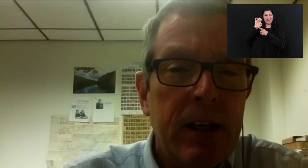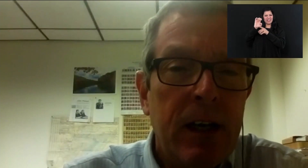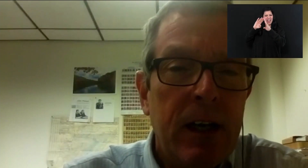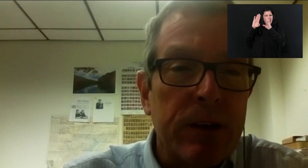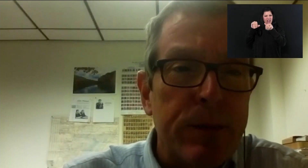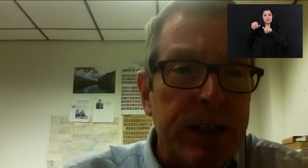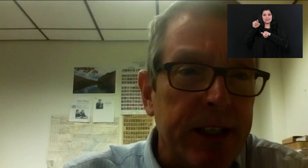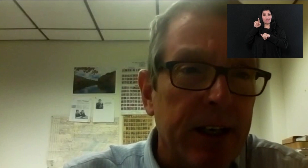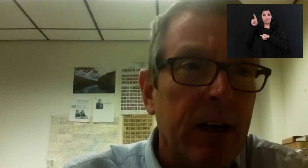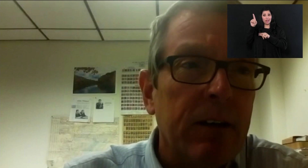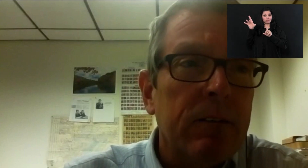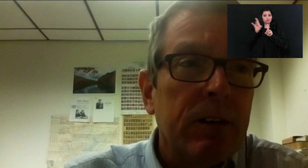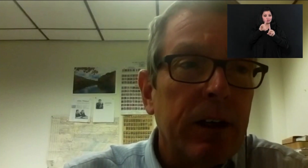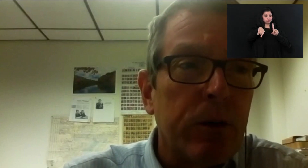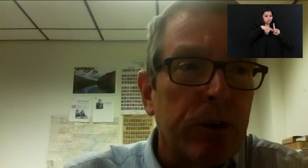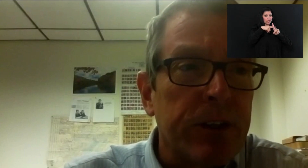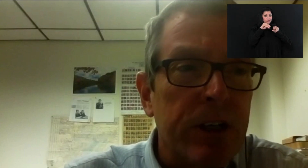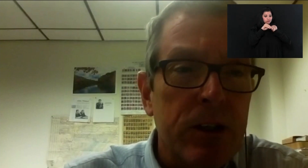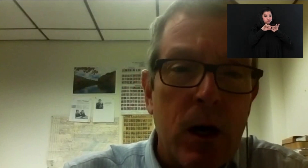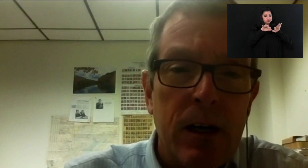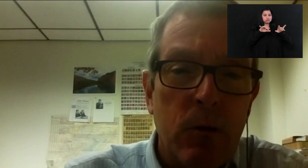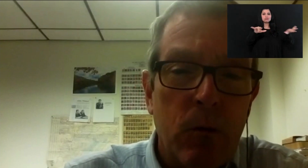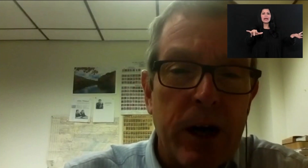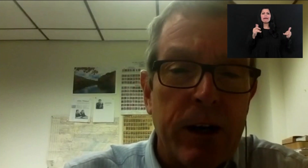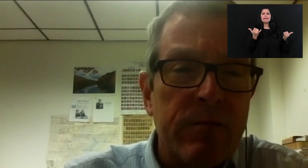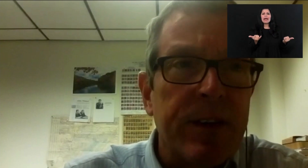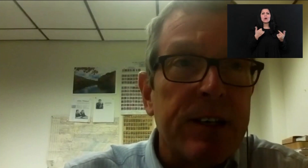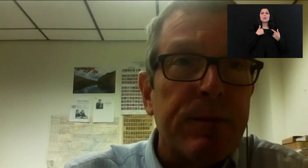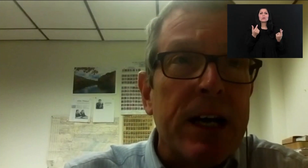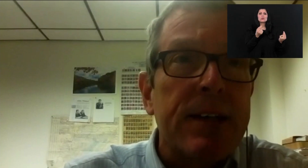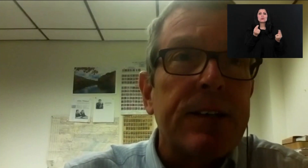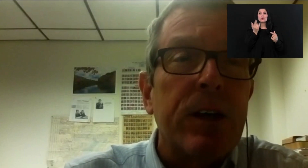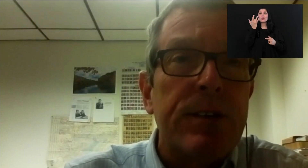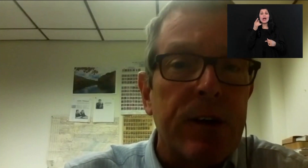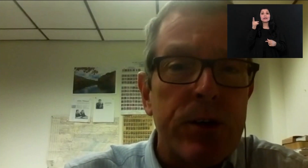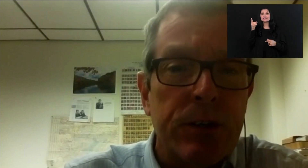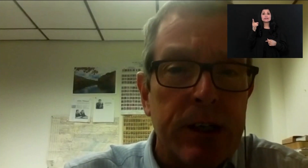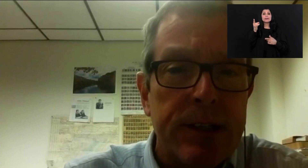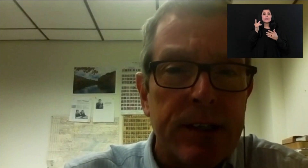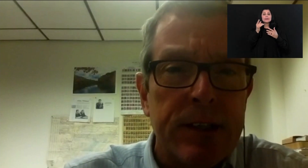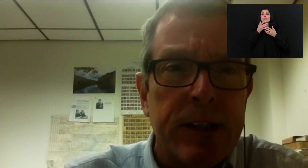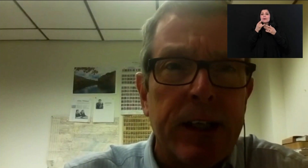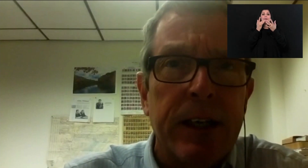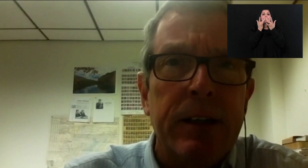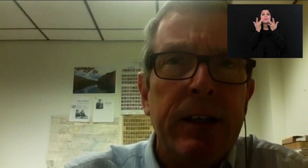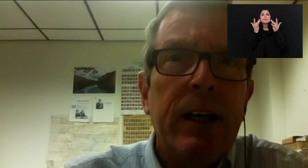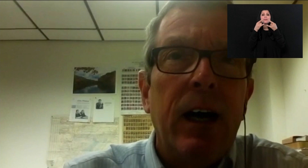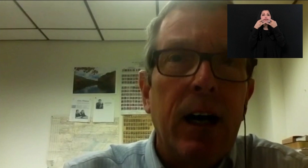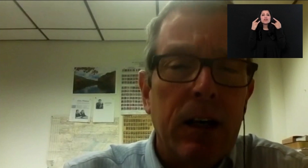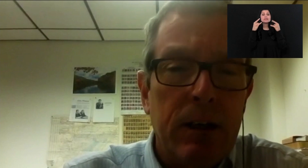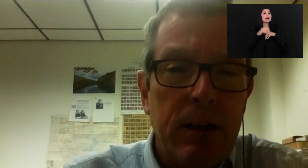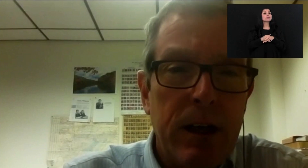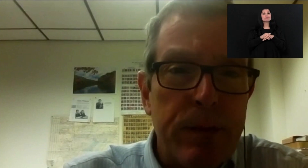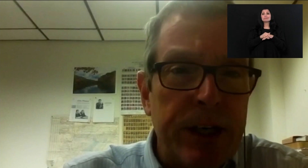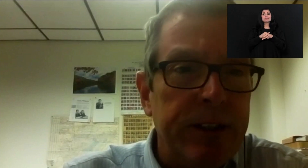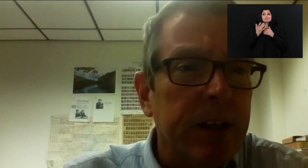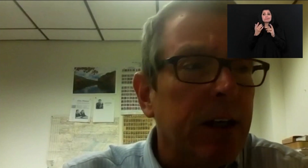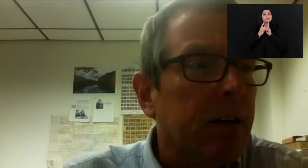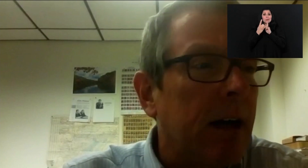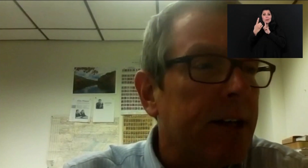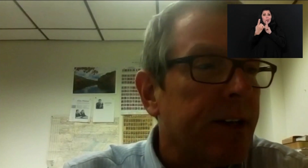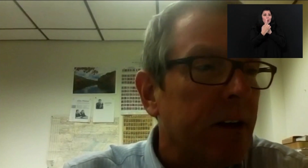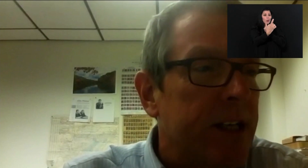there appeared to be little or no wearing of face masks, no social distancing, and